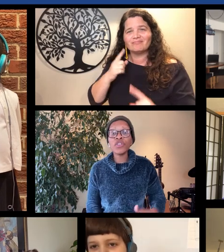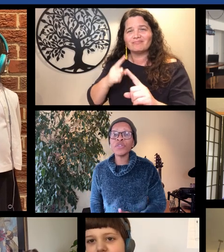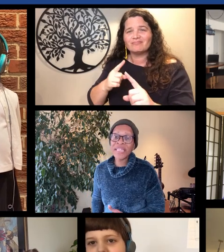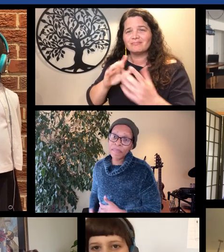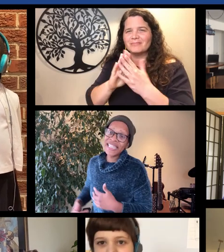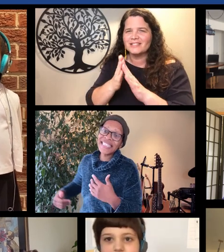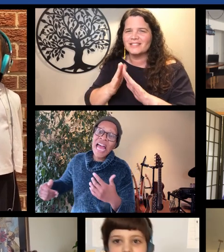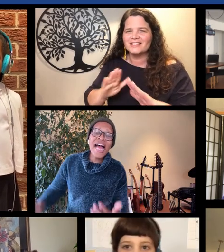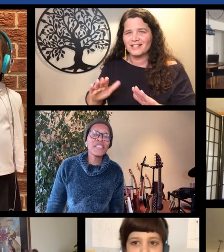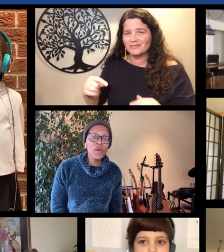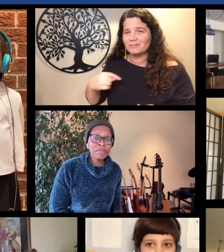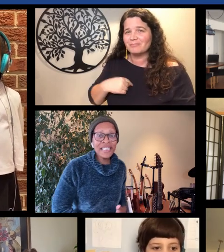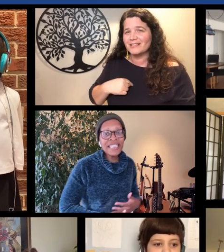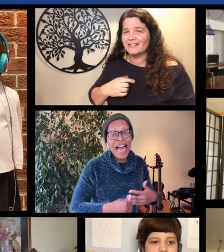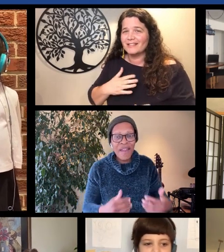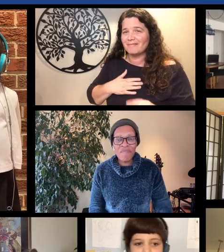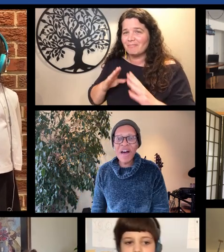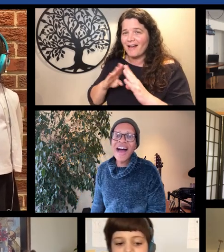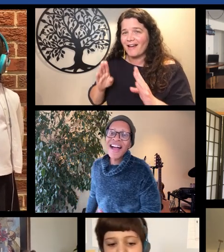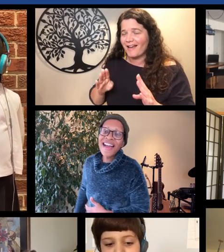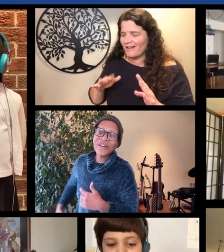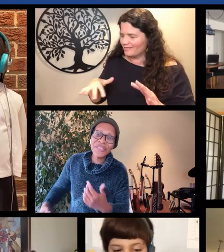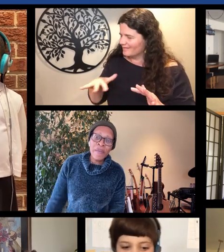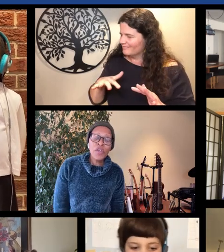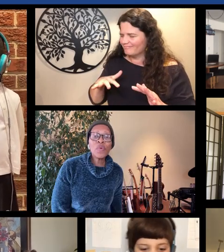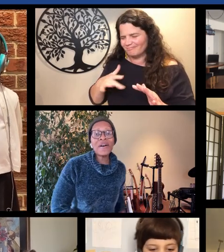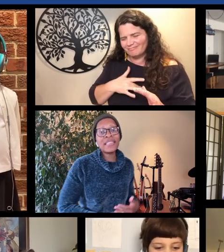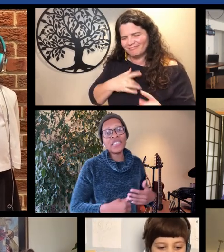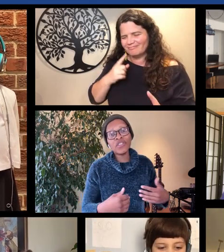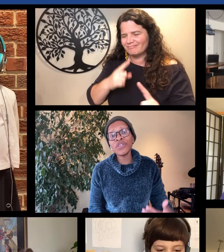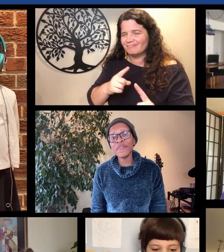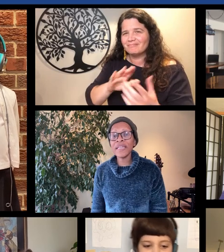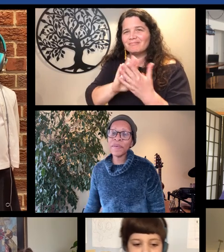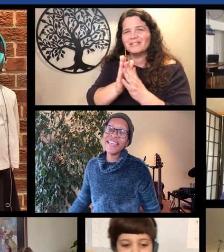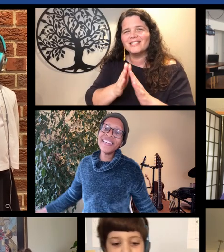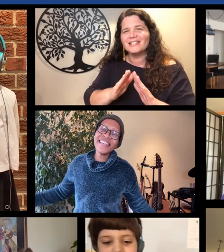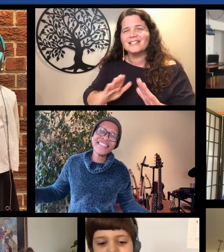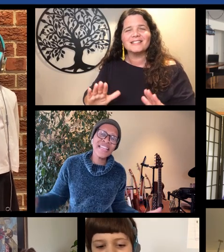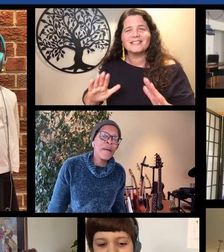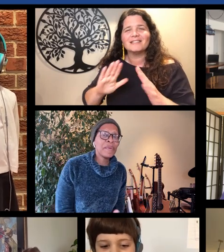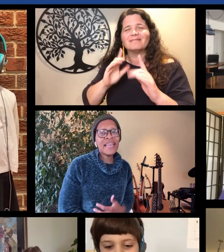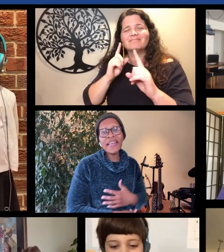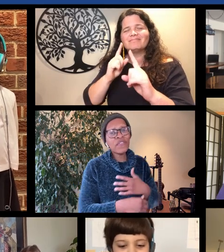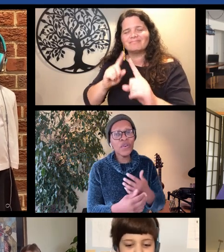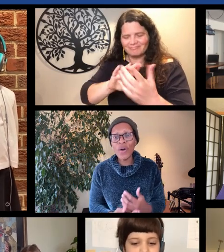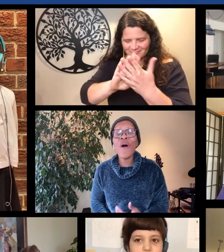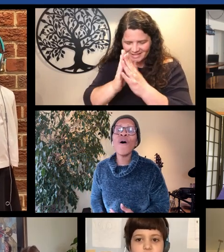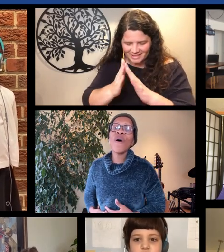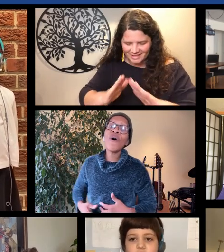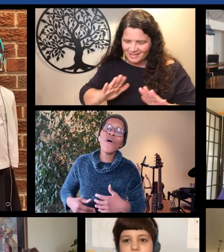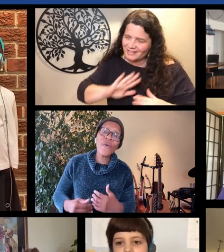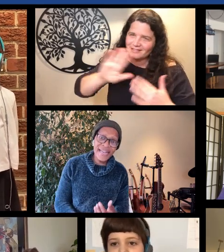find us serving peace. As for me and my house, you will find us serving peace. Peace